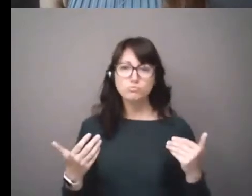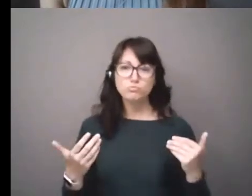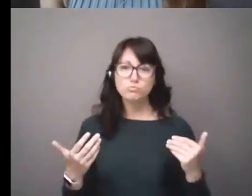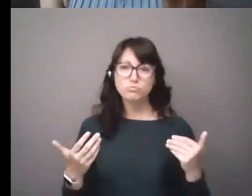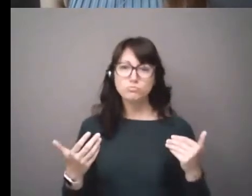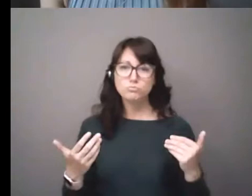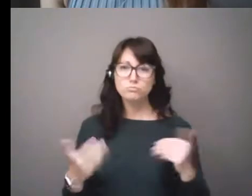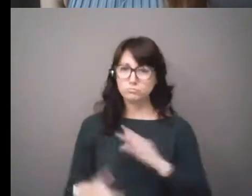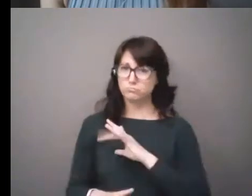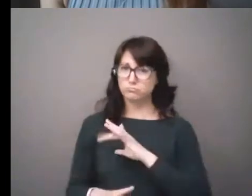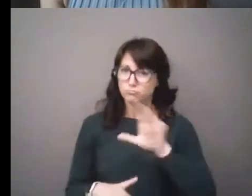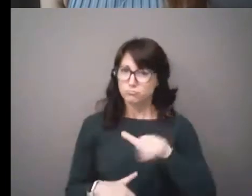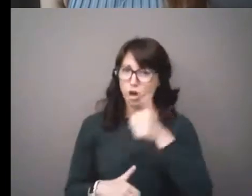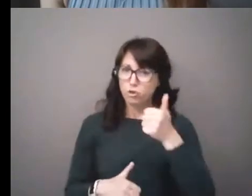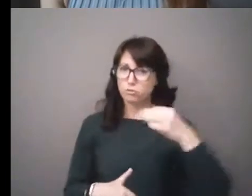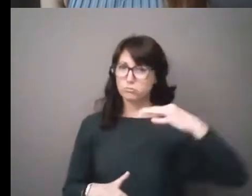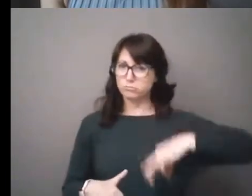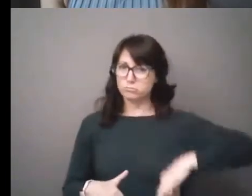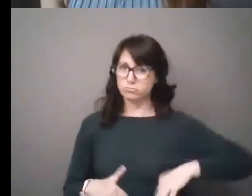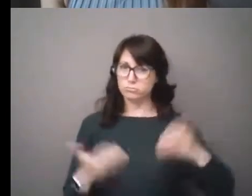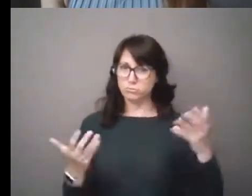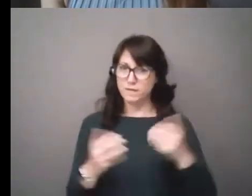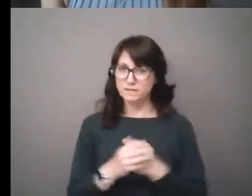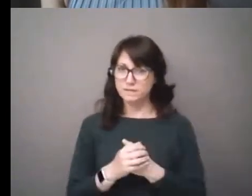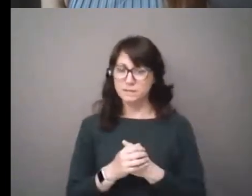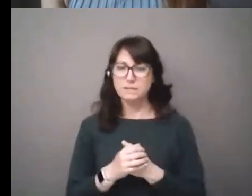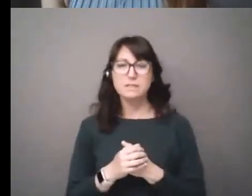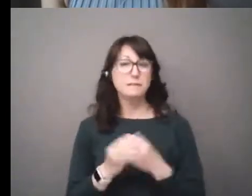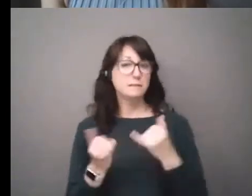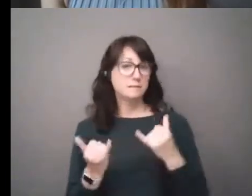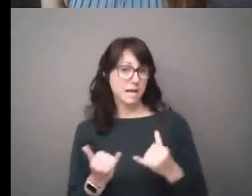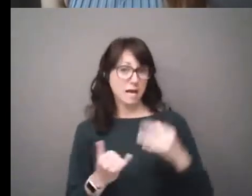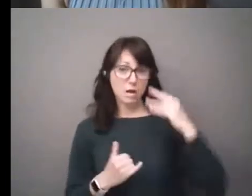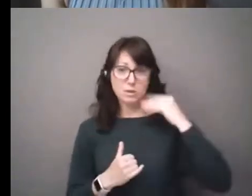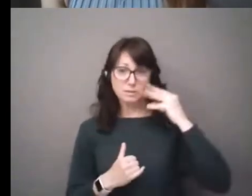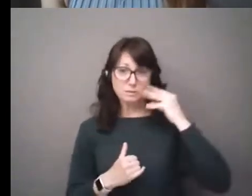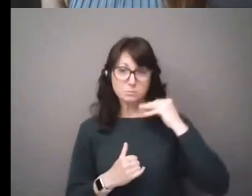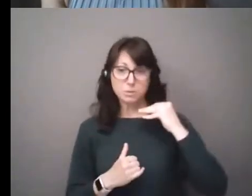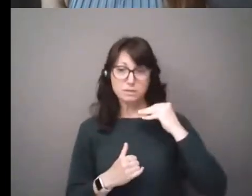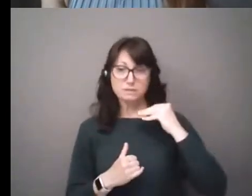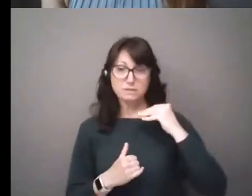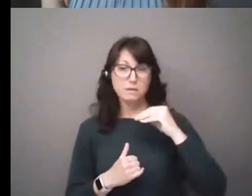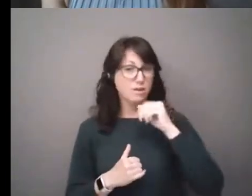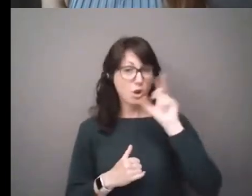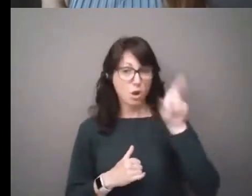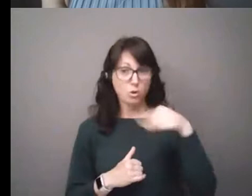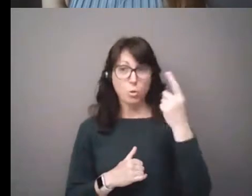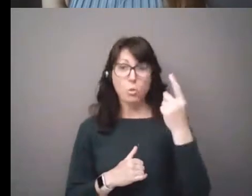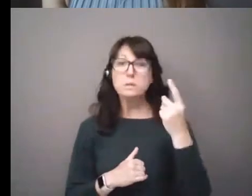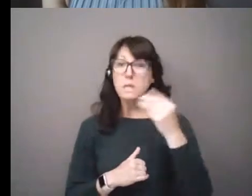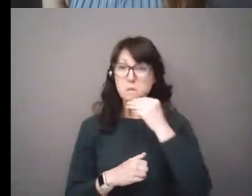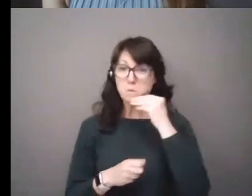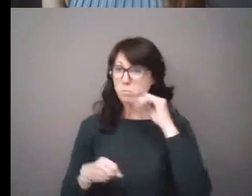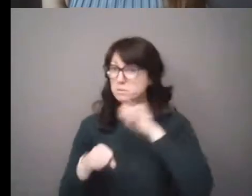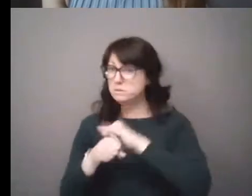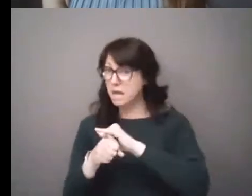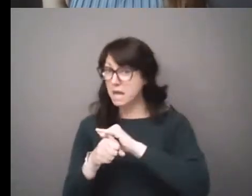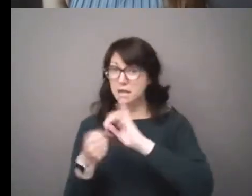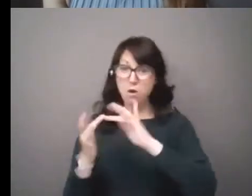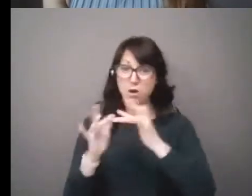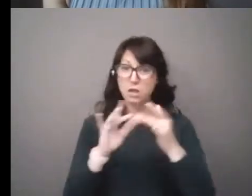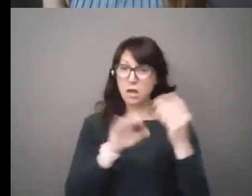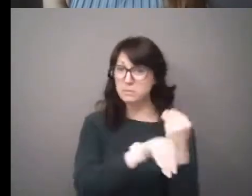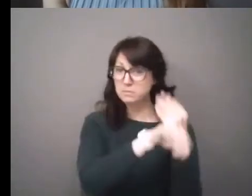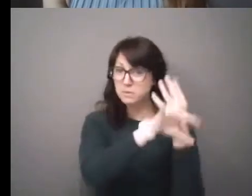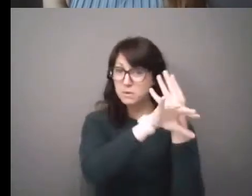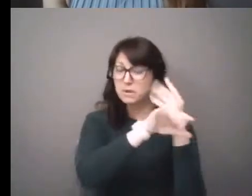done something else, and that is the experience now is not only to work virtually, but think of what's happened